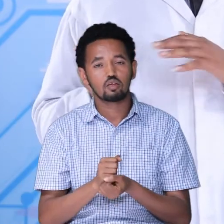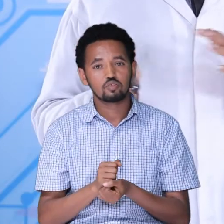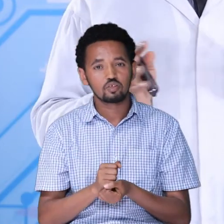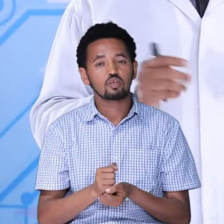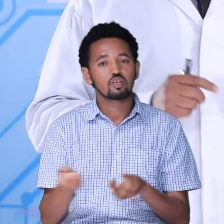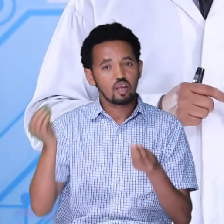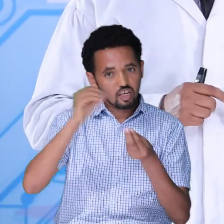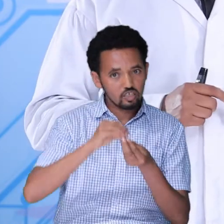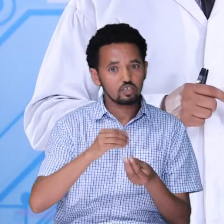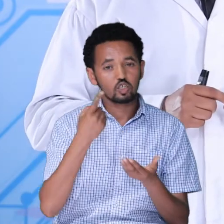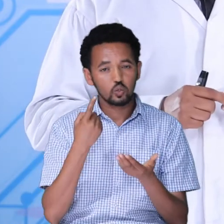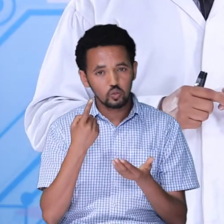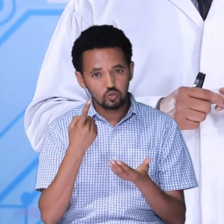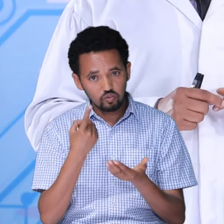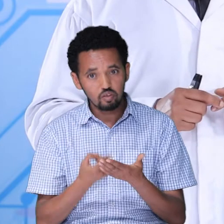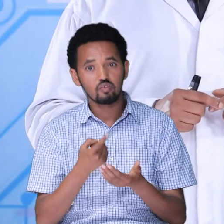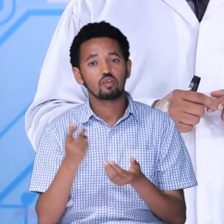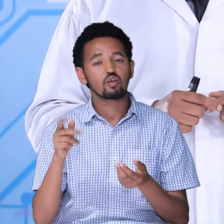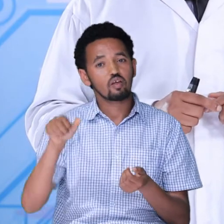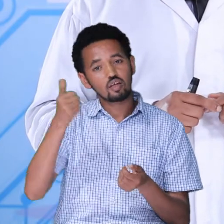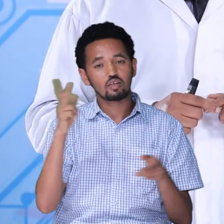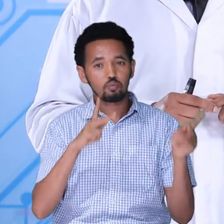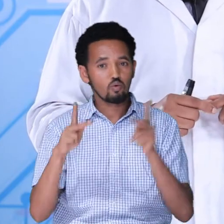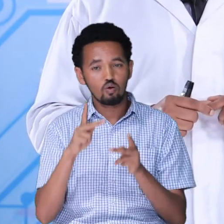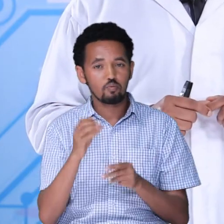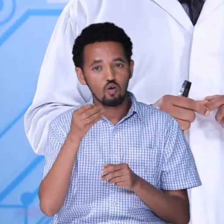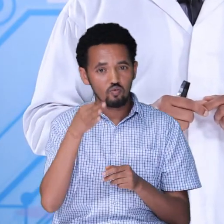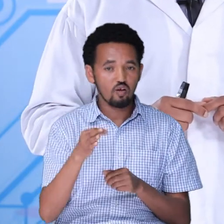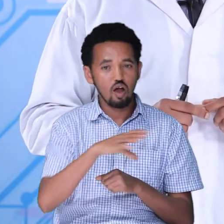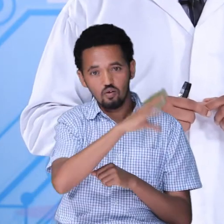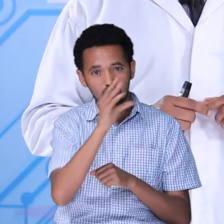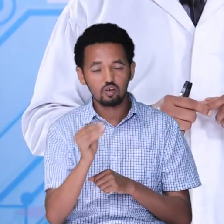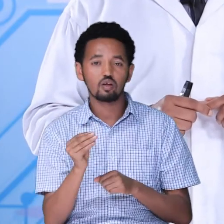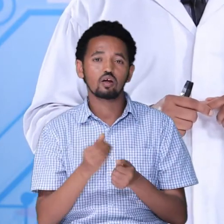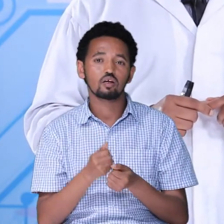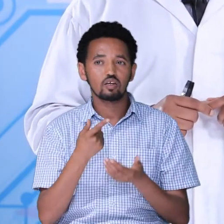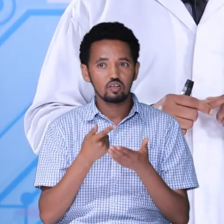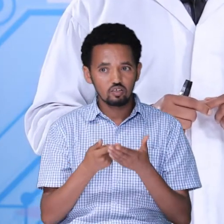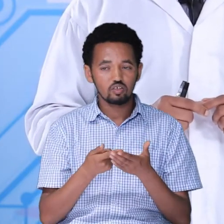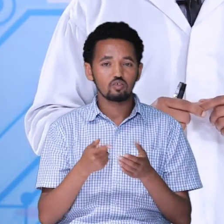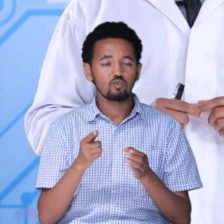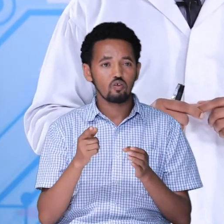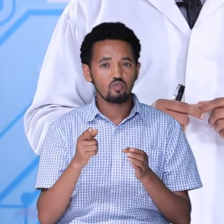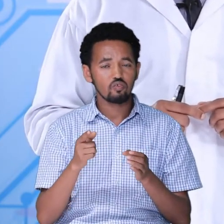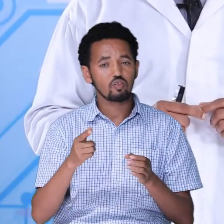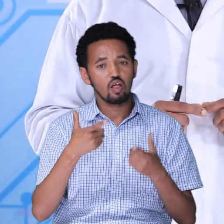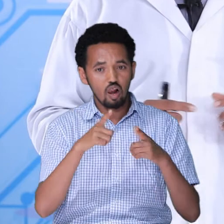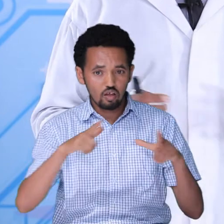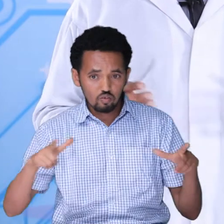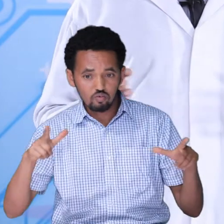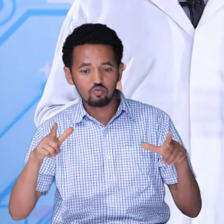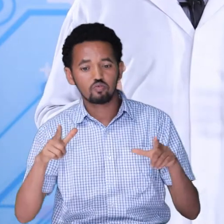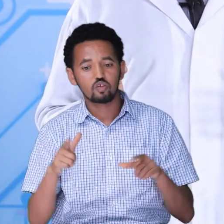In addition to this, the other problem of Africa is ethnic conflict, lack of